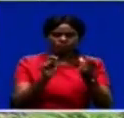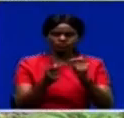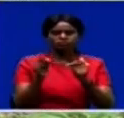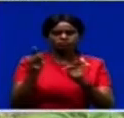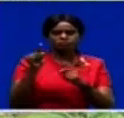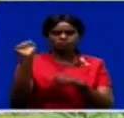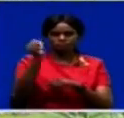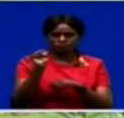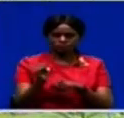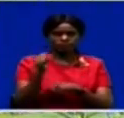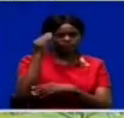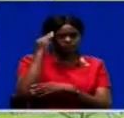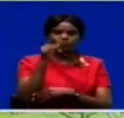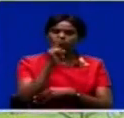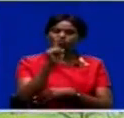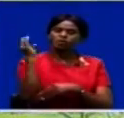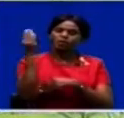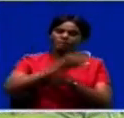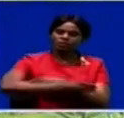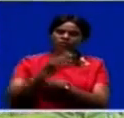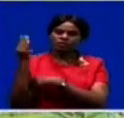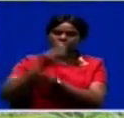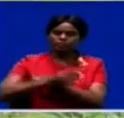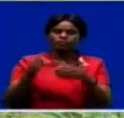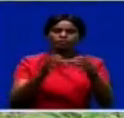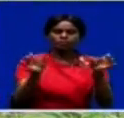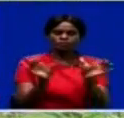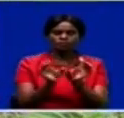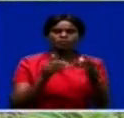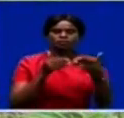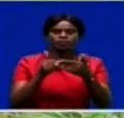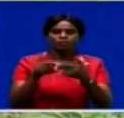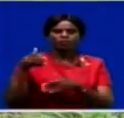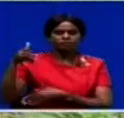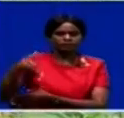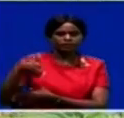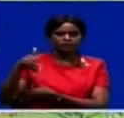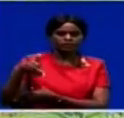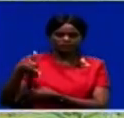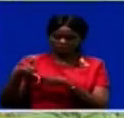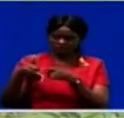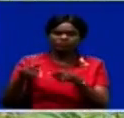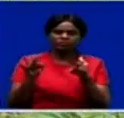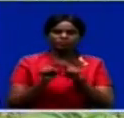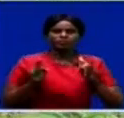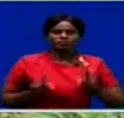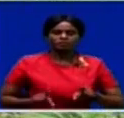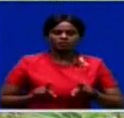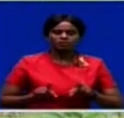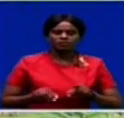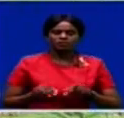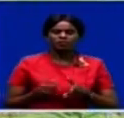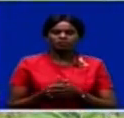that it's a border constituency near Namibia, and our candidate, Mr. Victor